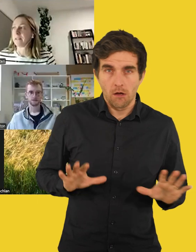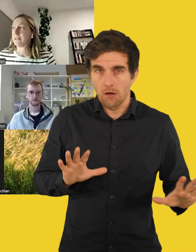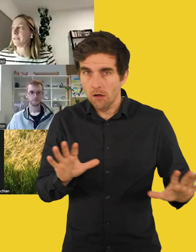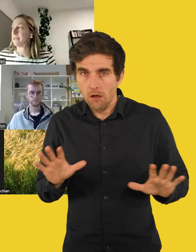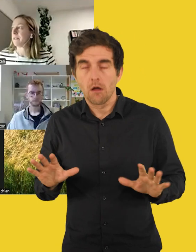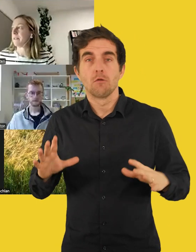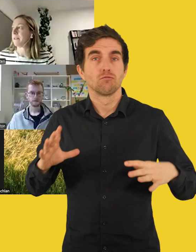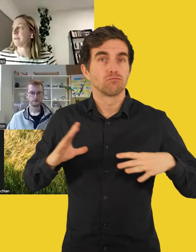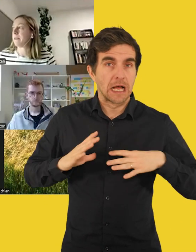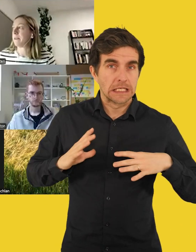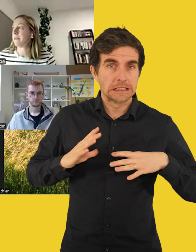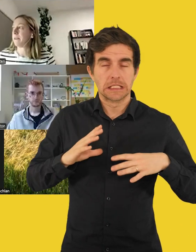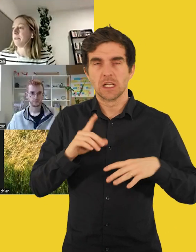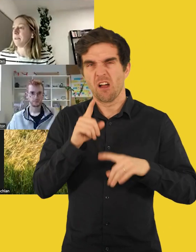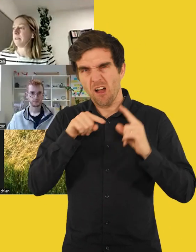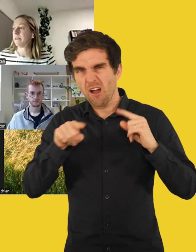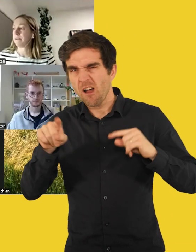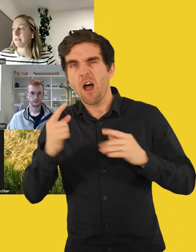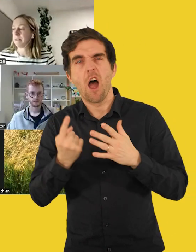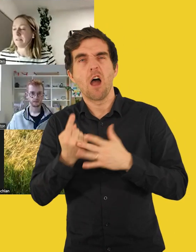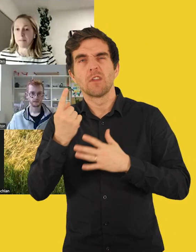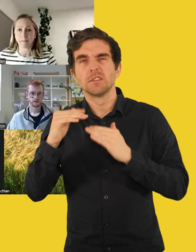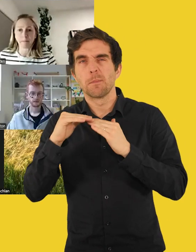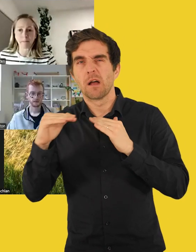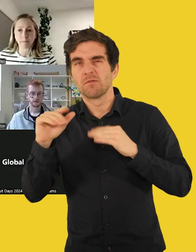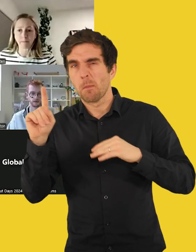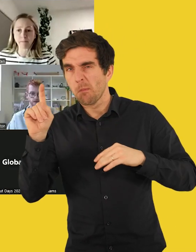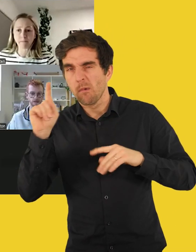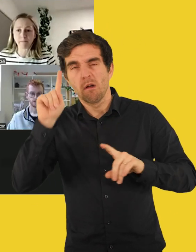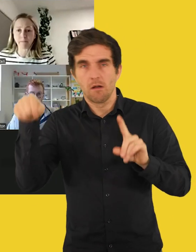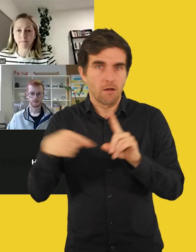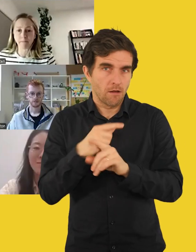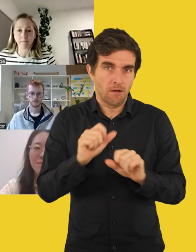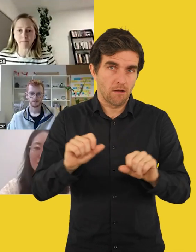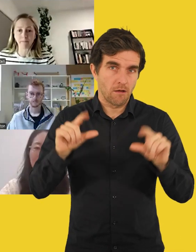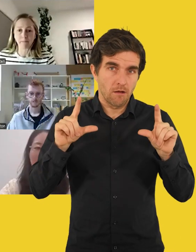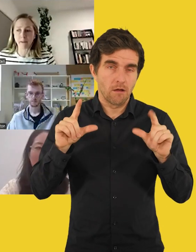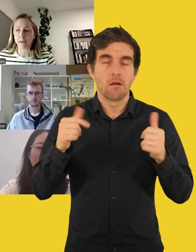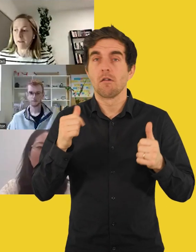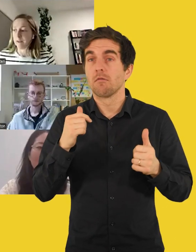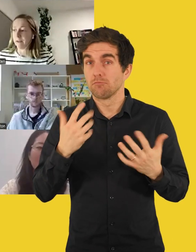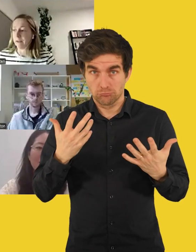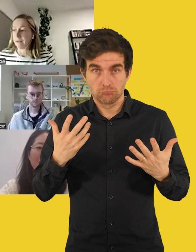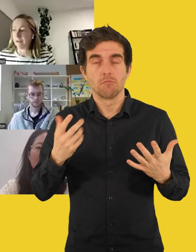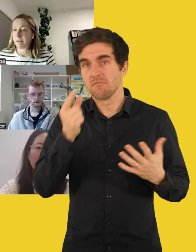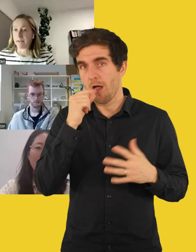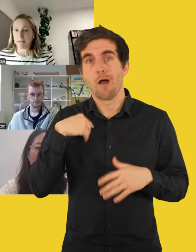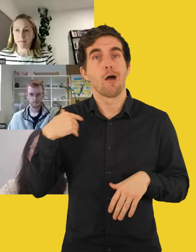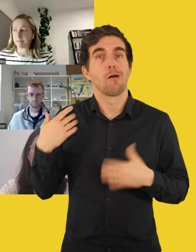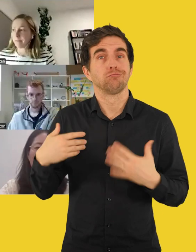the event platform, and then we'll get going.